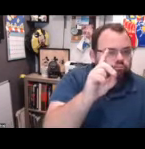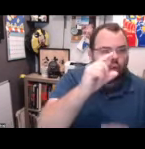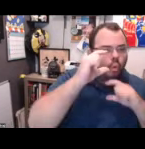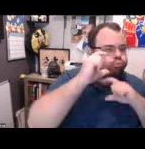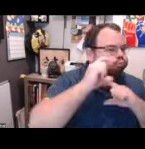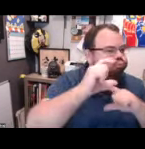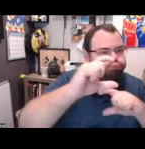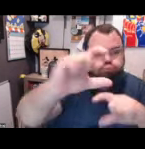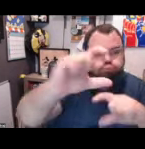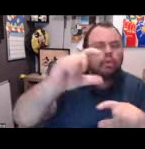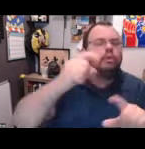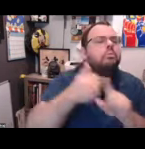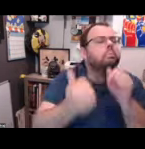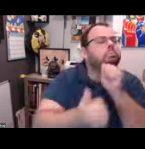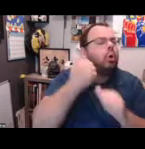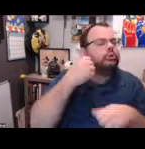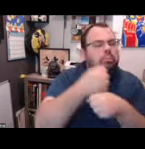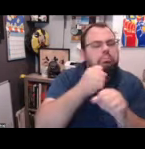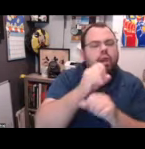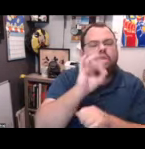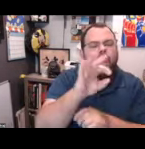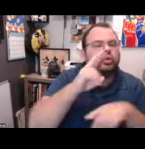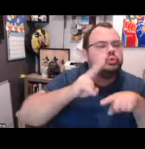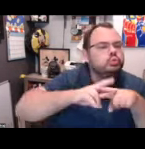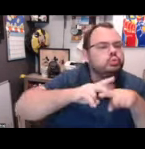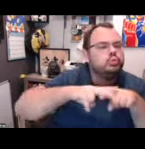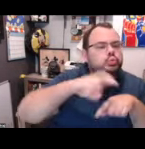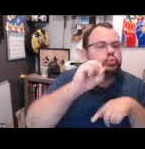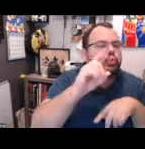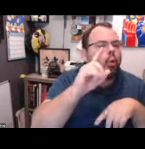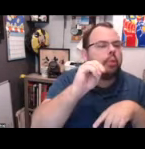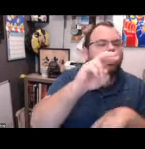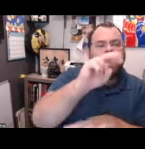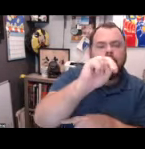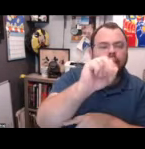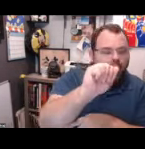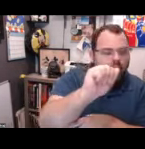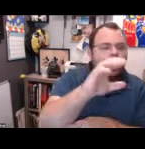The inside is where you have this portion that